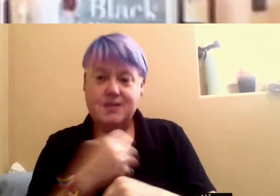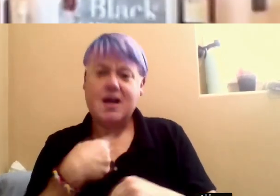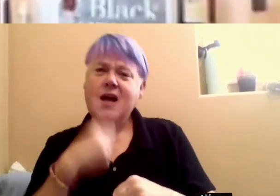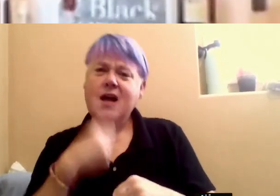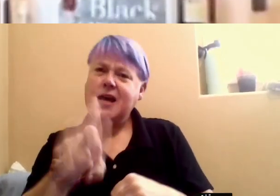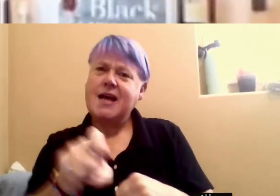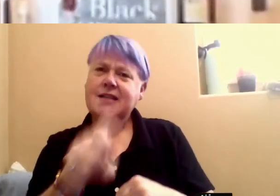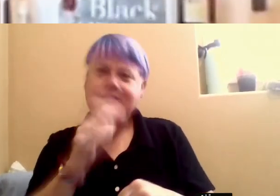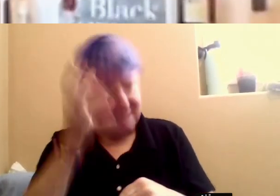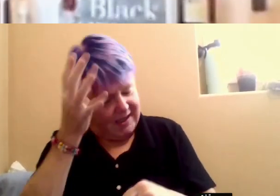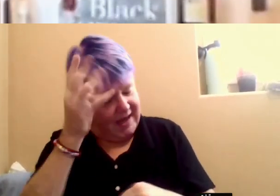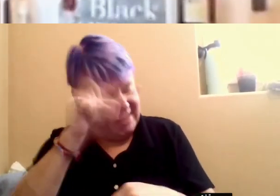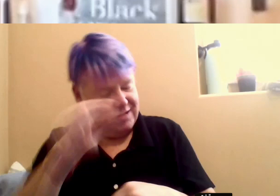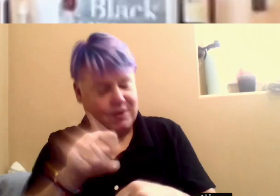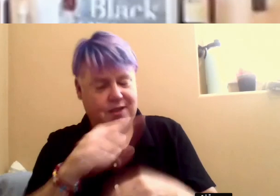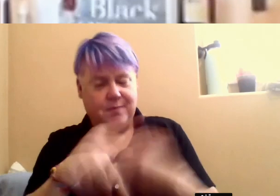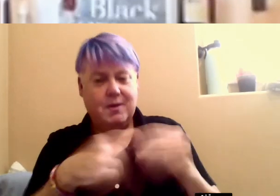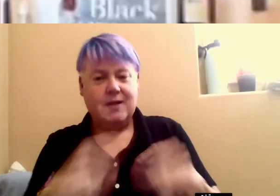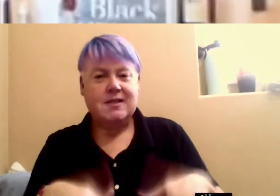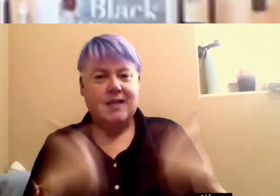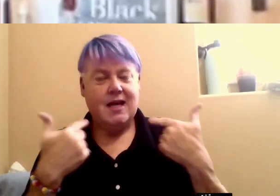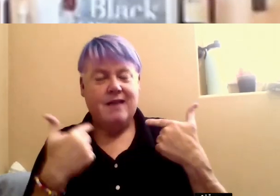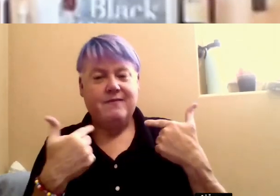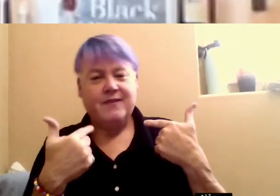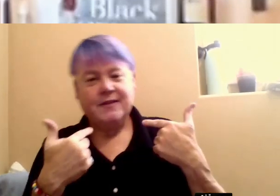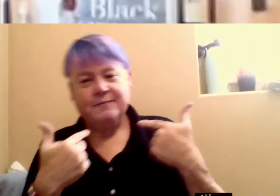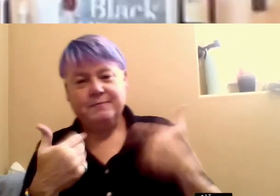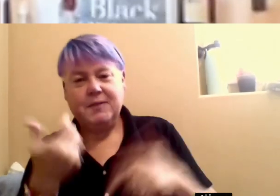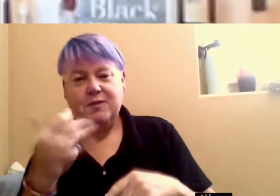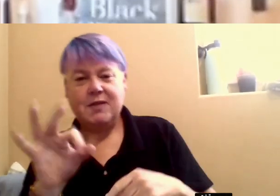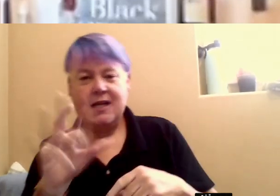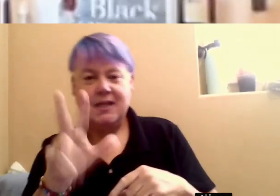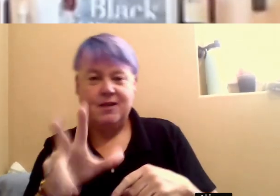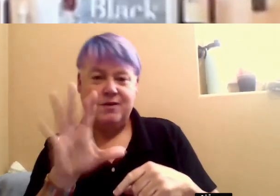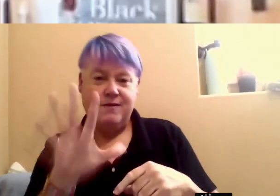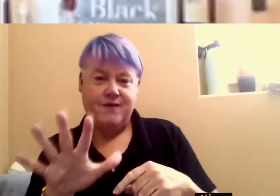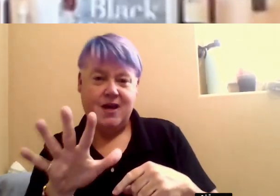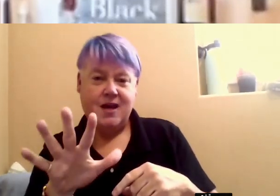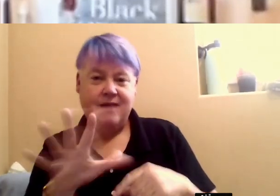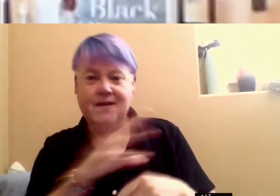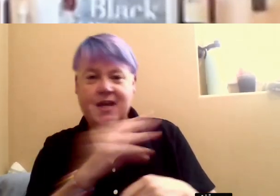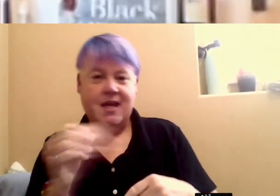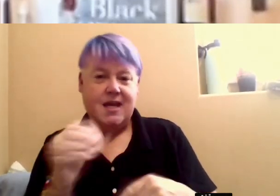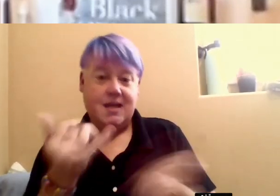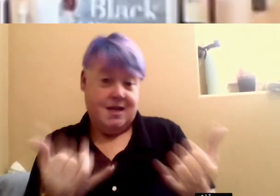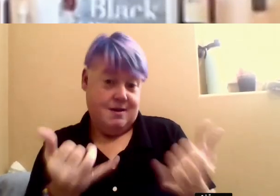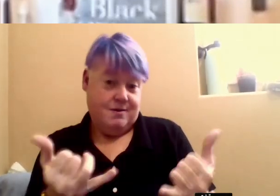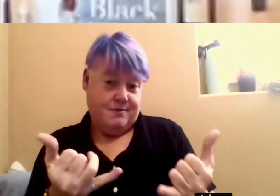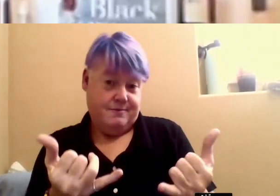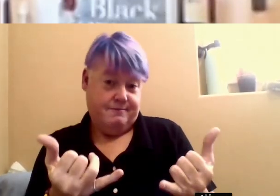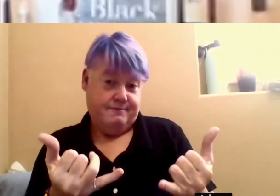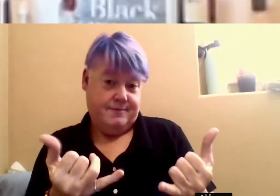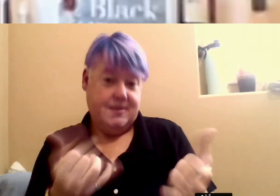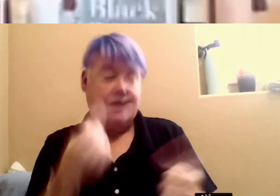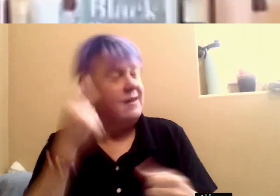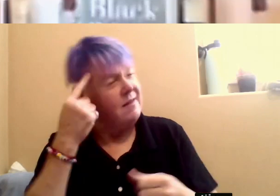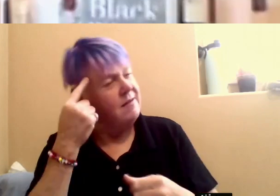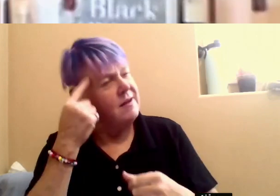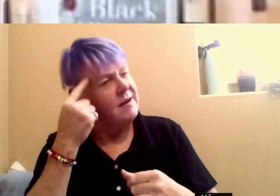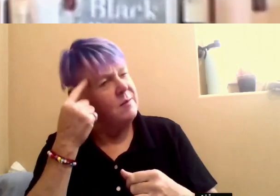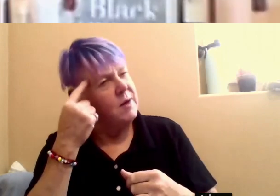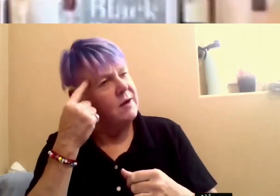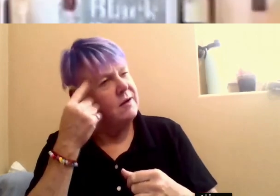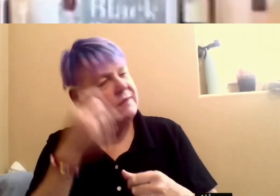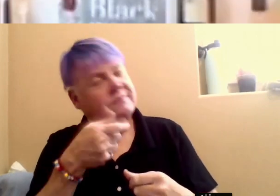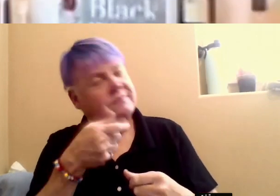life, referencing any period between 1935, the year of his birth, and now. He'll think about it over a sip of Earl